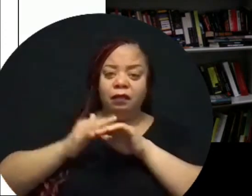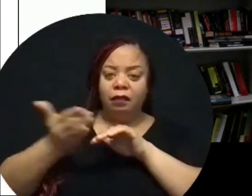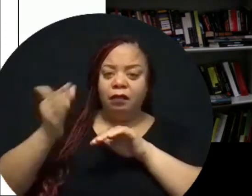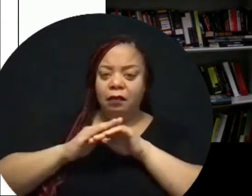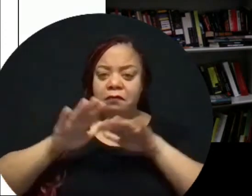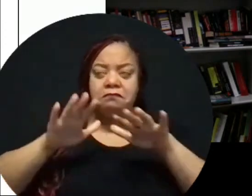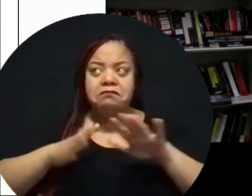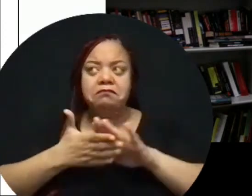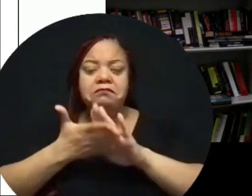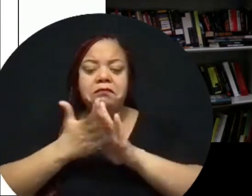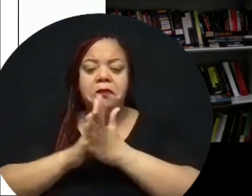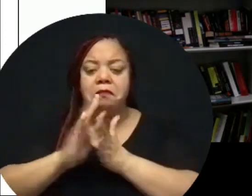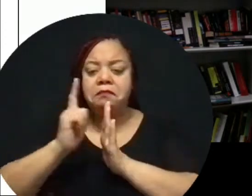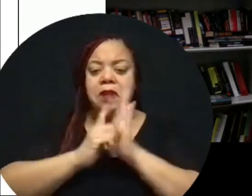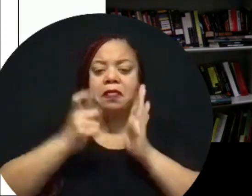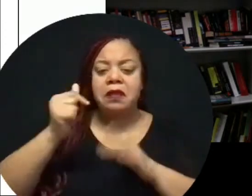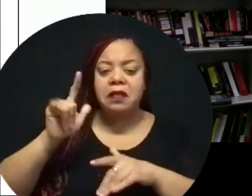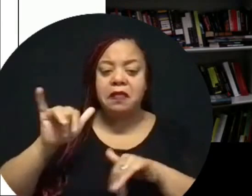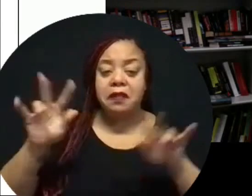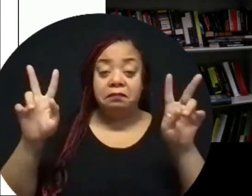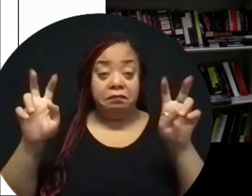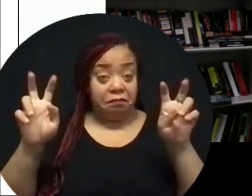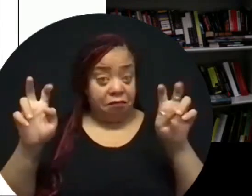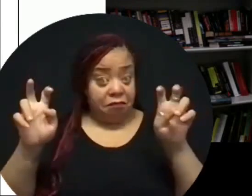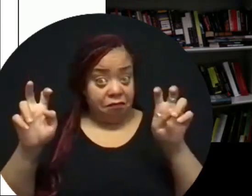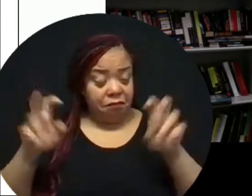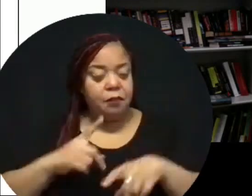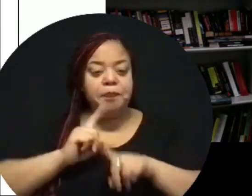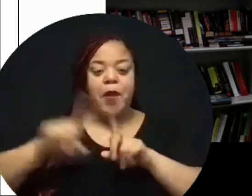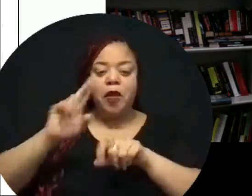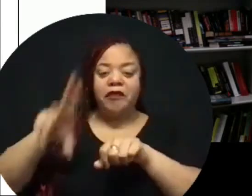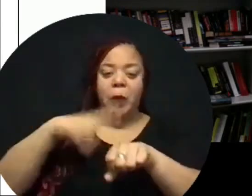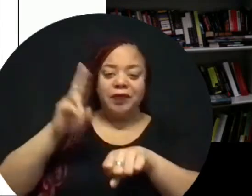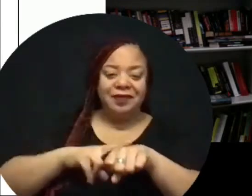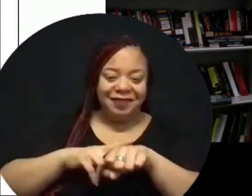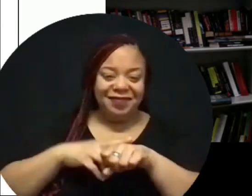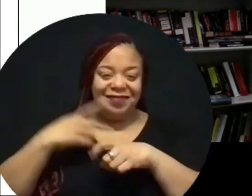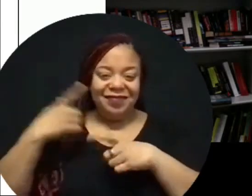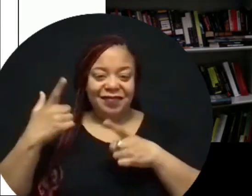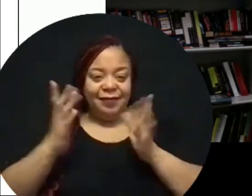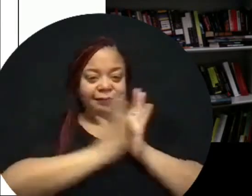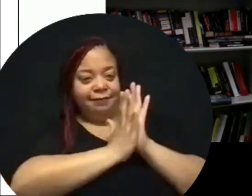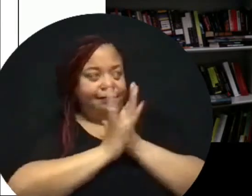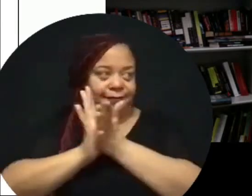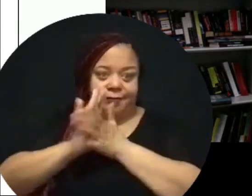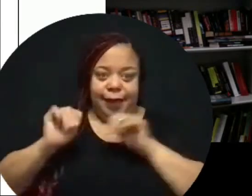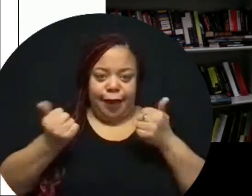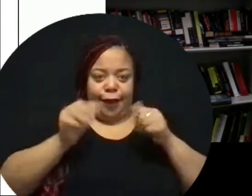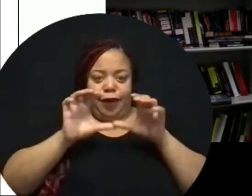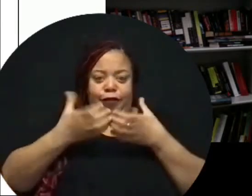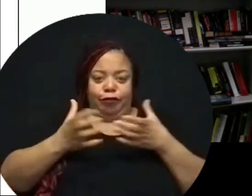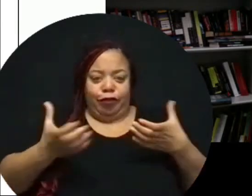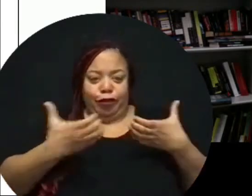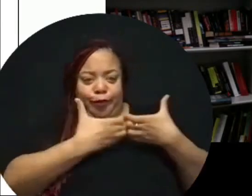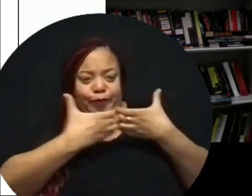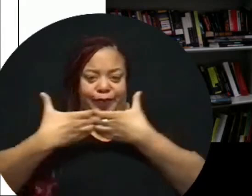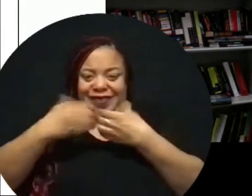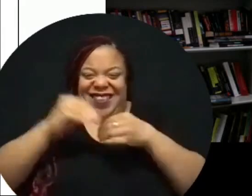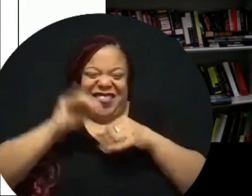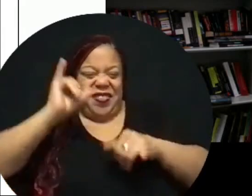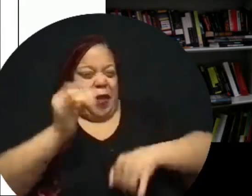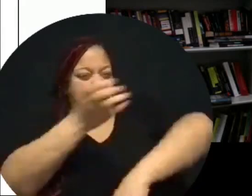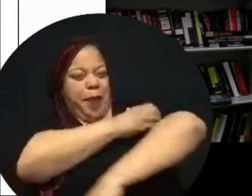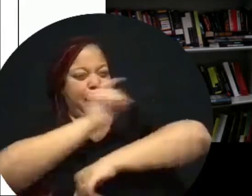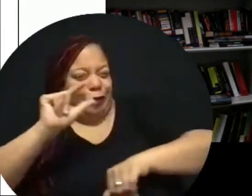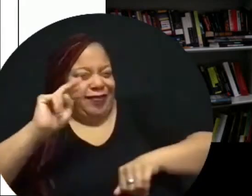Powhatan Confederacy. But plantations in the 17th and 18th century, like in this area, really depended on hunger, right?